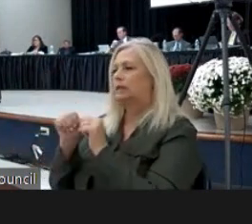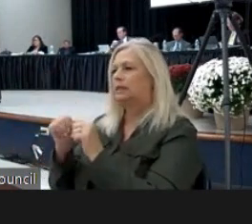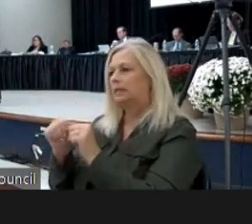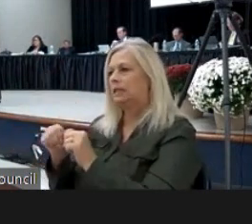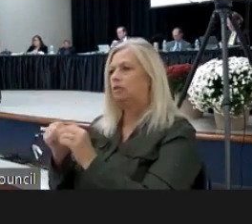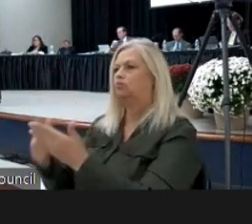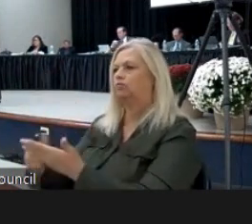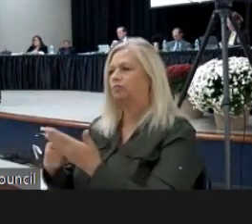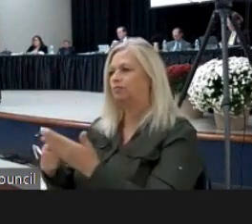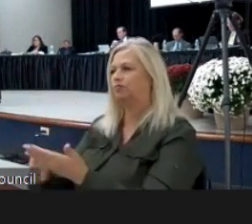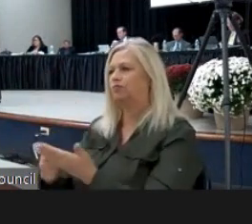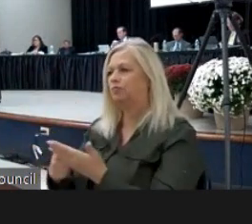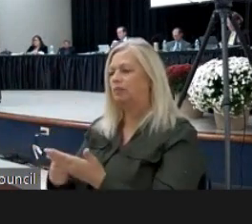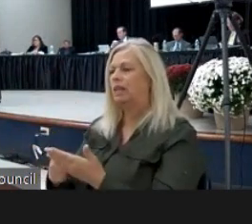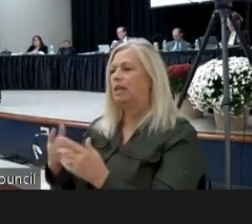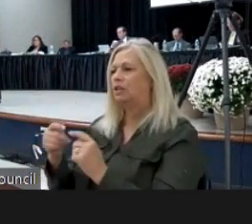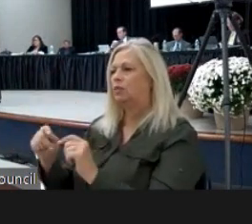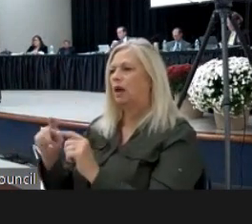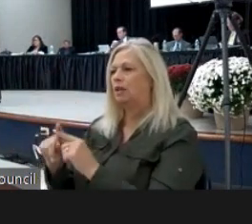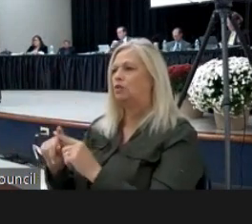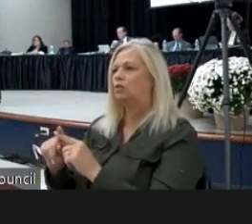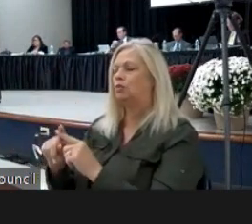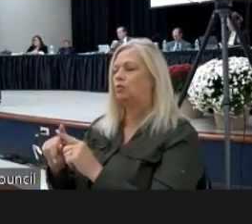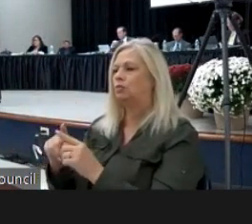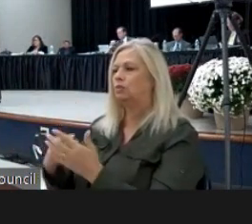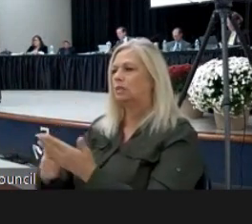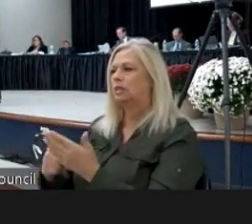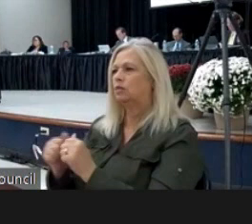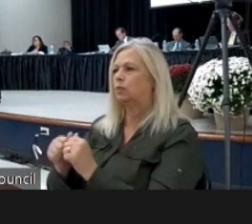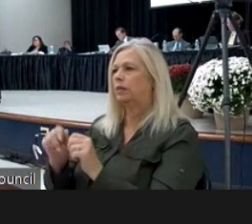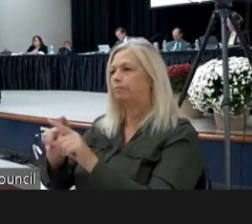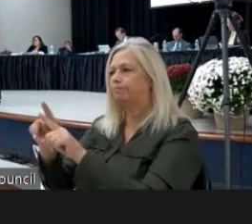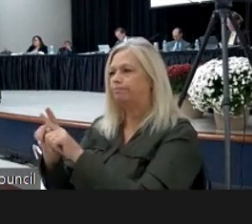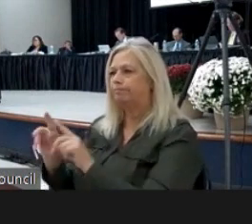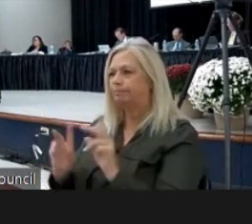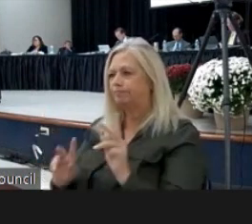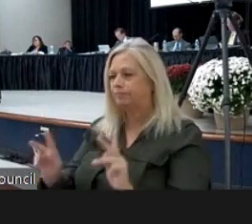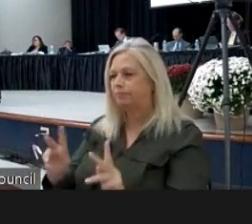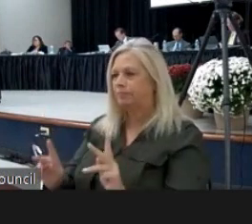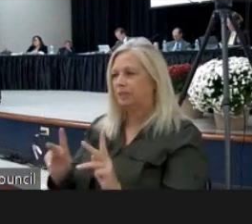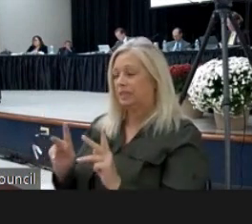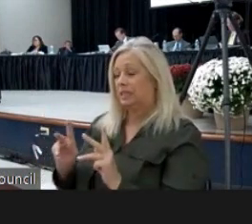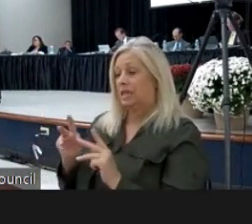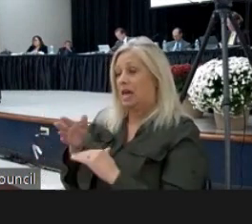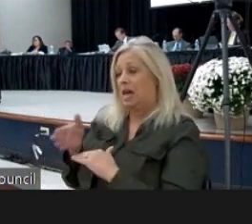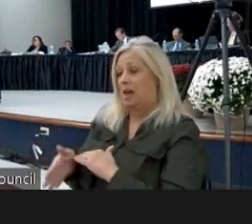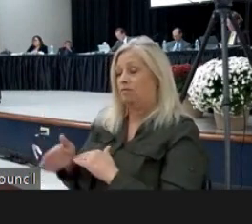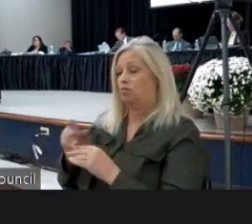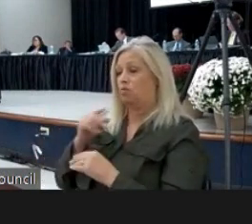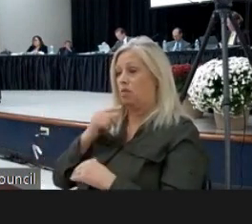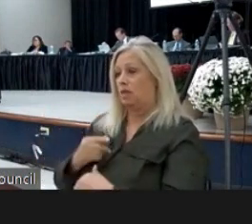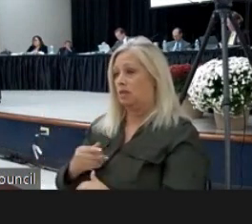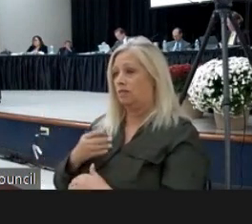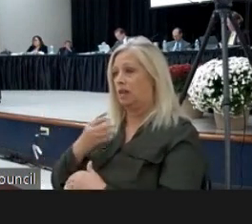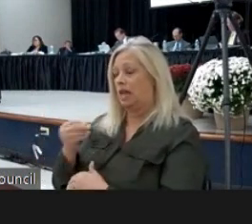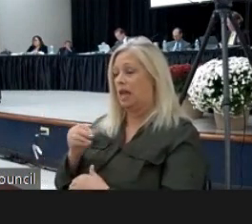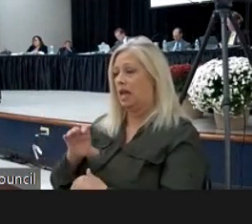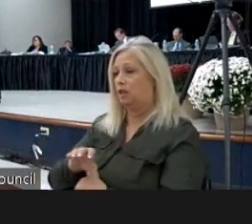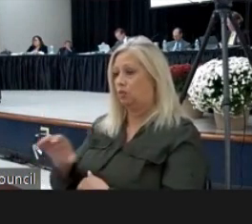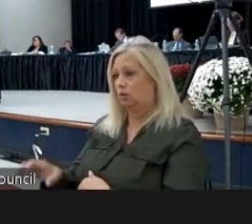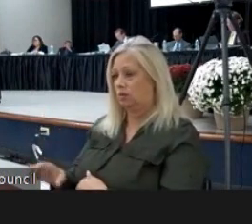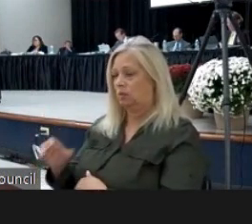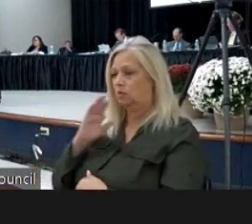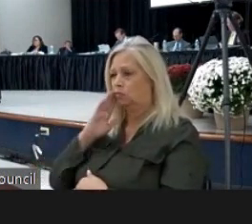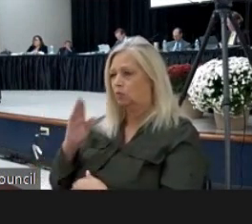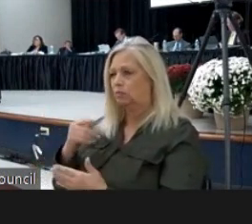schedule, as I said, some charrettes with the different parties after Thanksgiving, before Christmas, to talk through what that looks like in